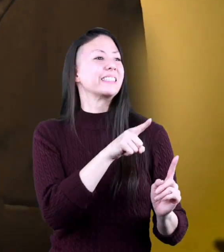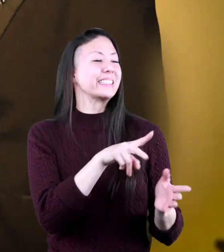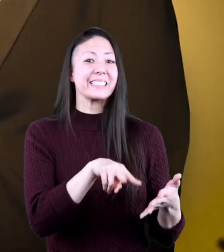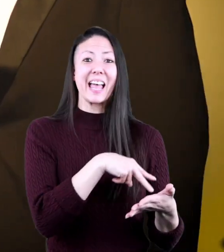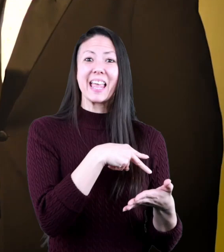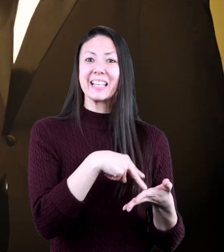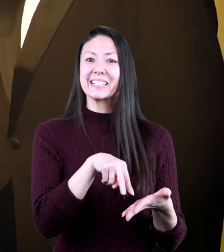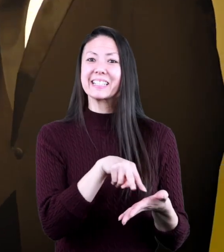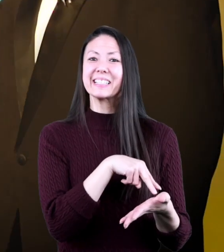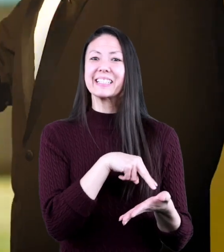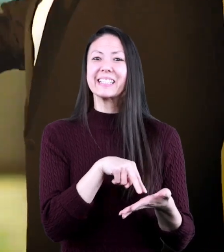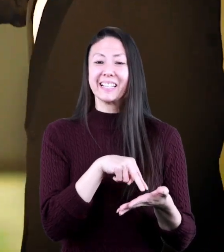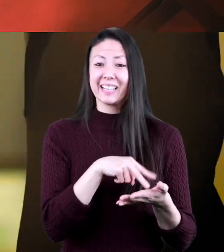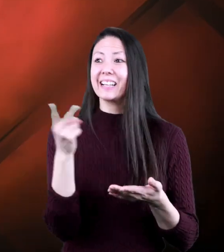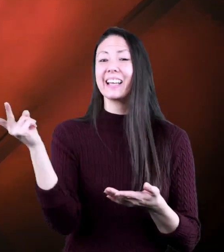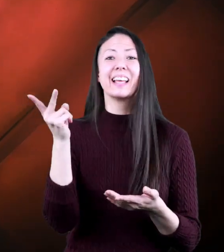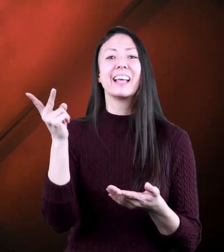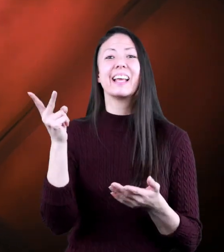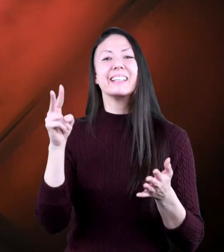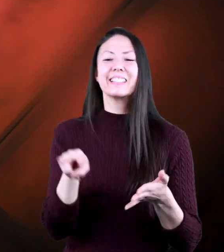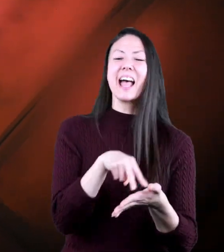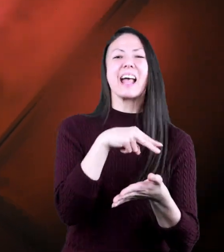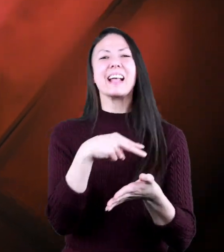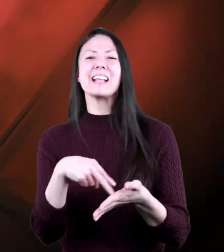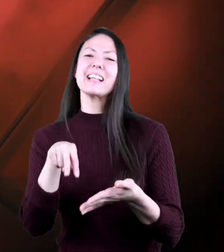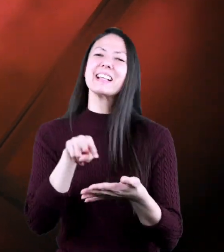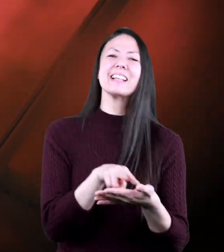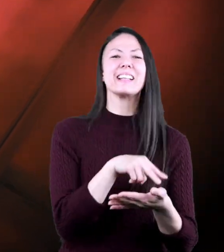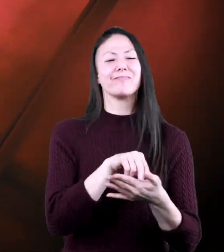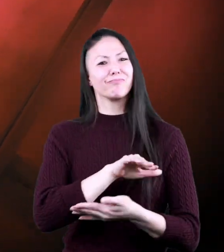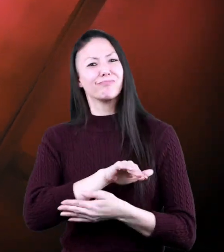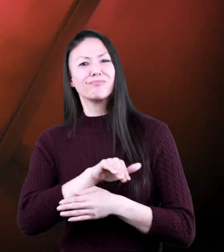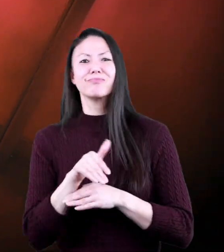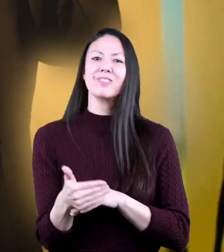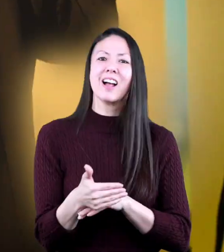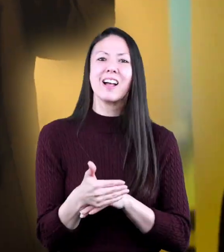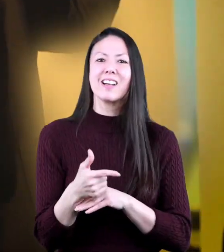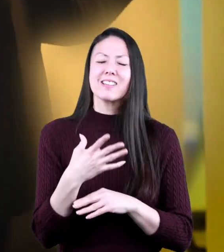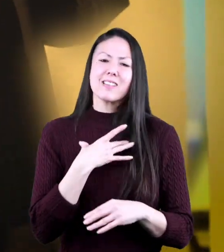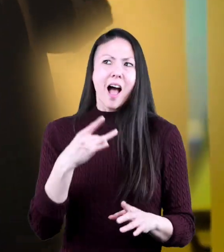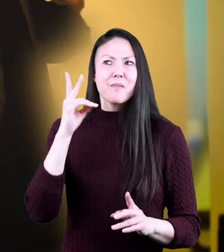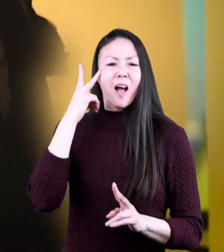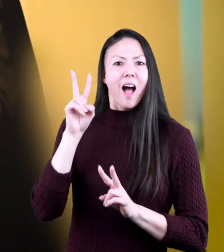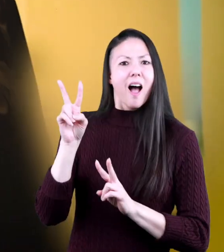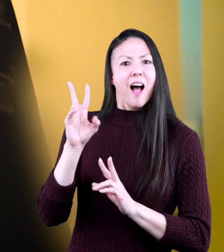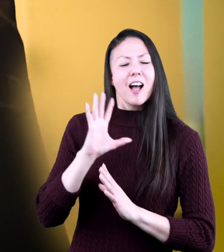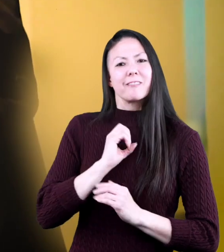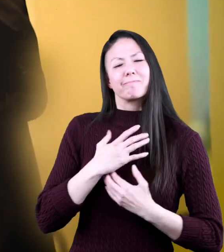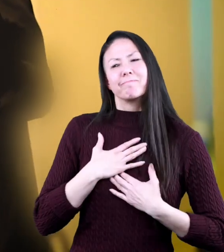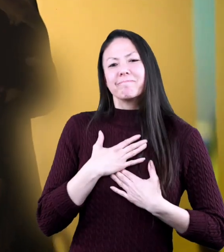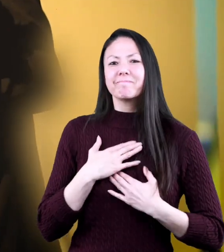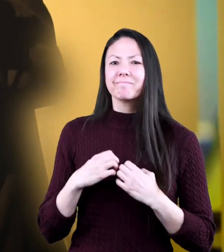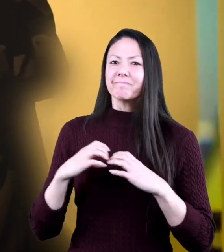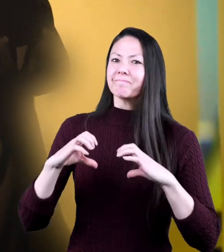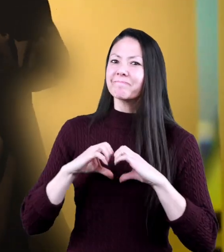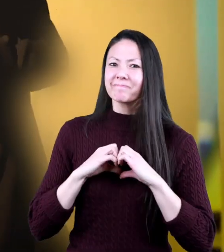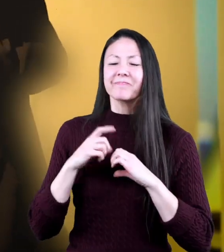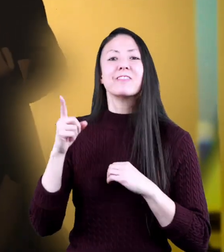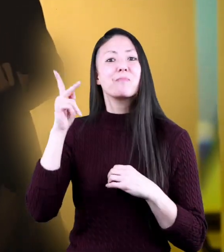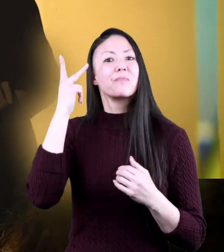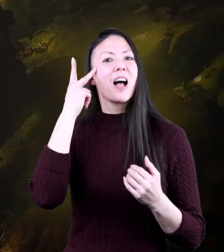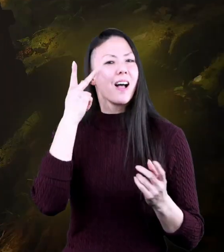prince asked her to dance. She and the prince danced all night. She liked the prince, and the prince liked